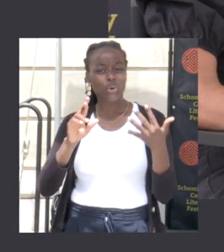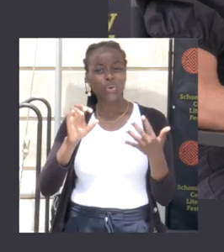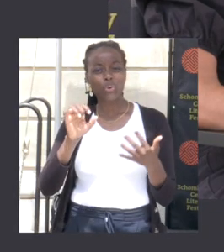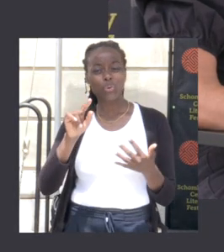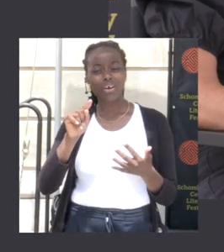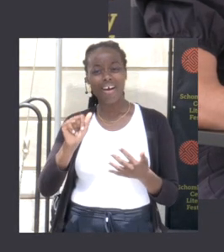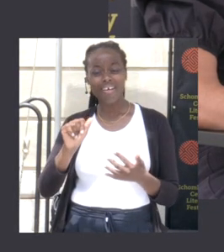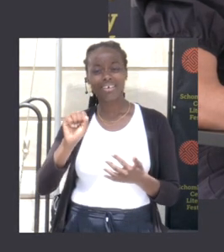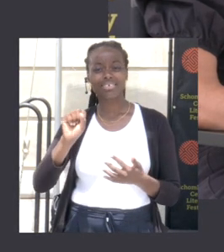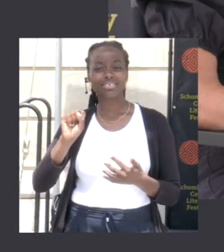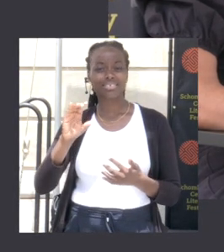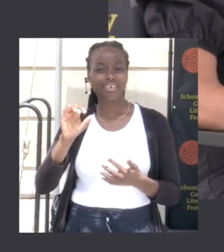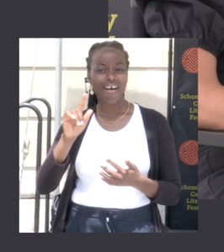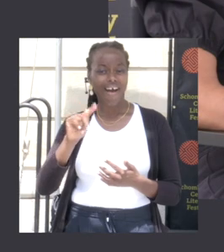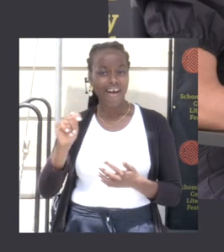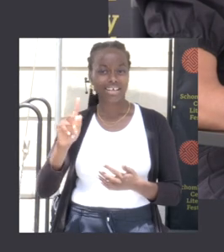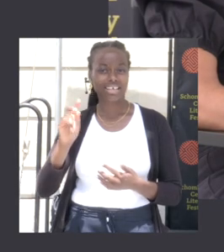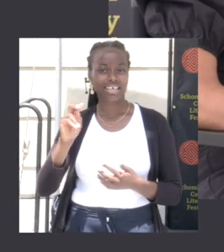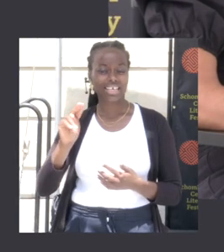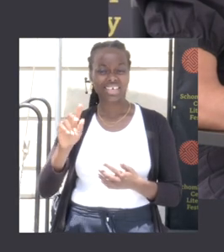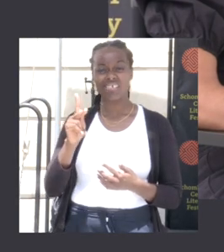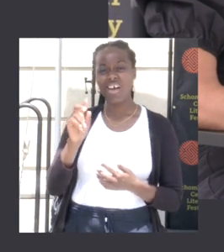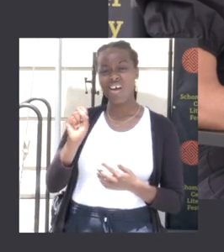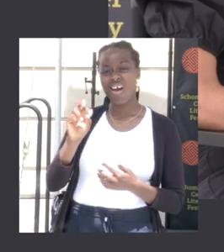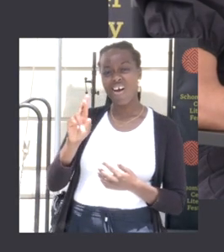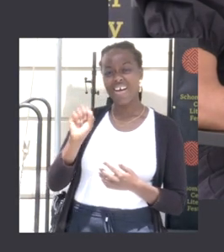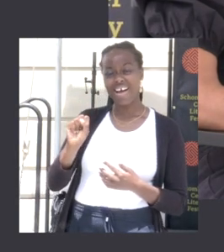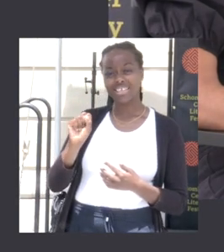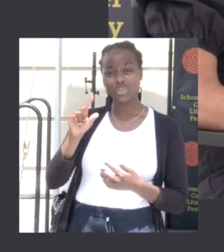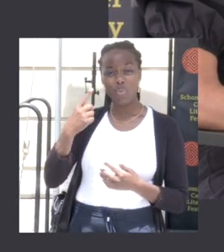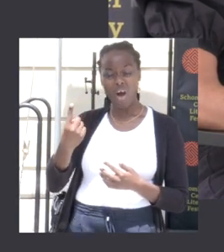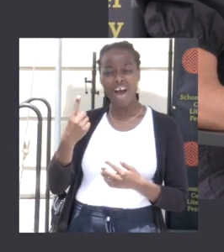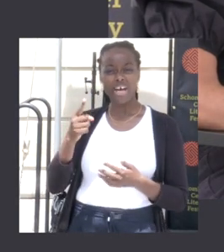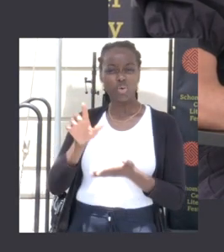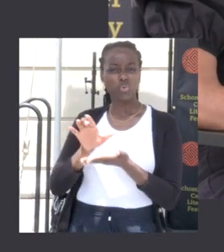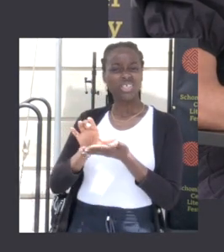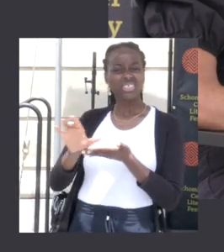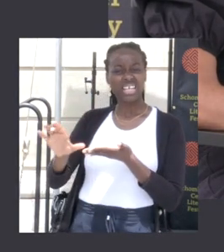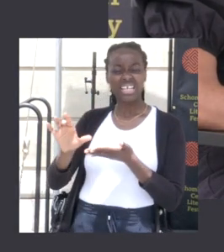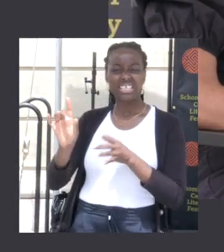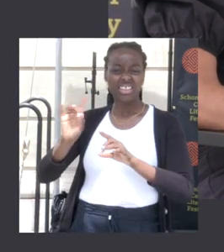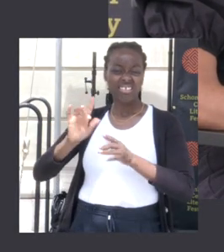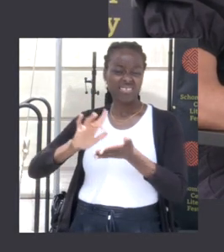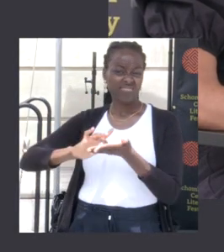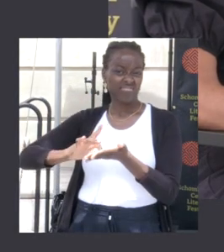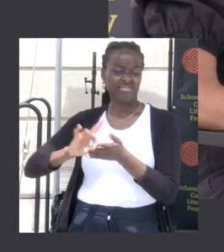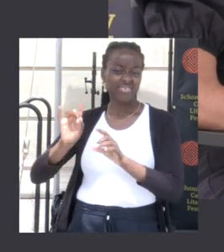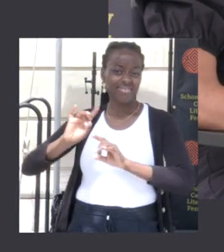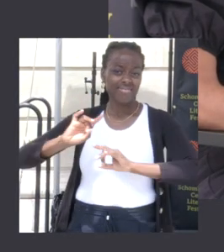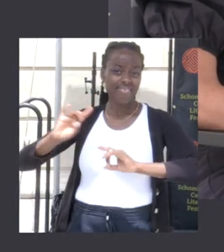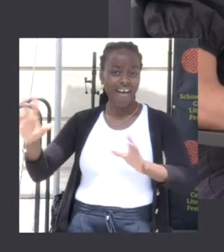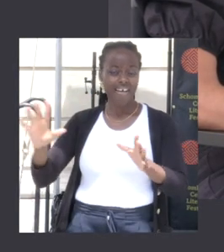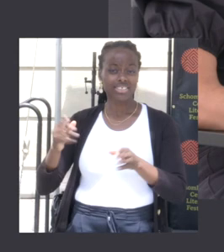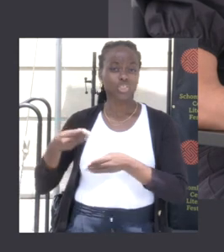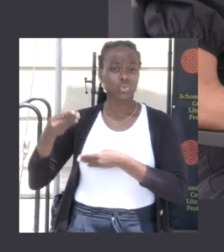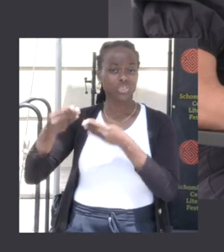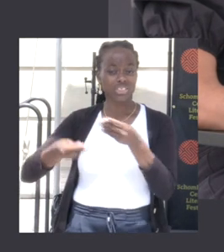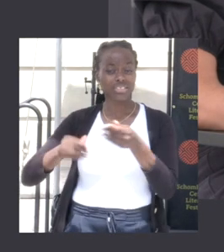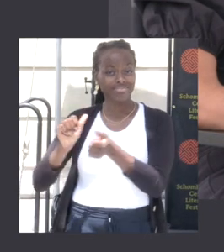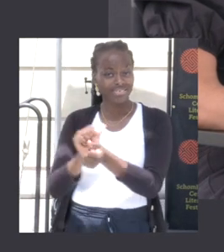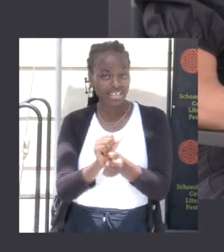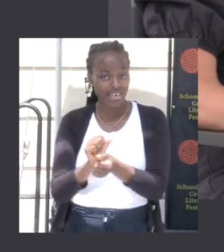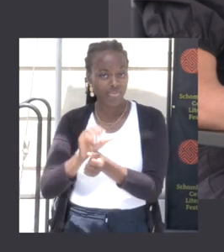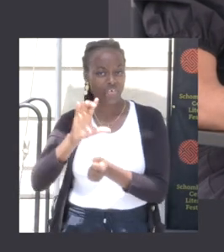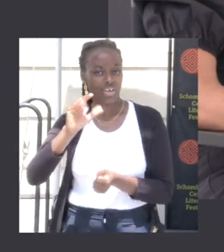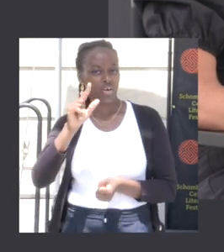KRS-One, aggressively rejected the toxic food traditions of slavery, colonialism, and industrialized food systems. In